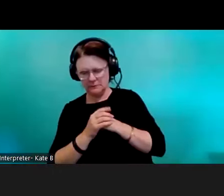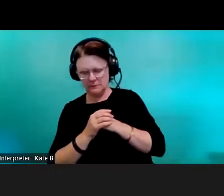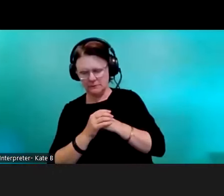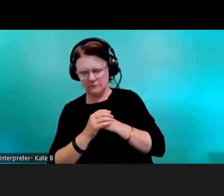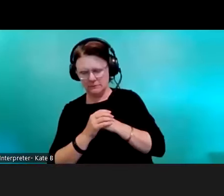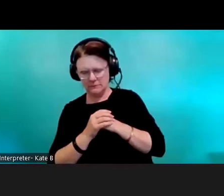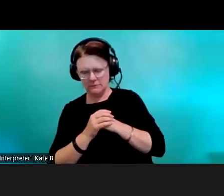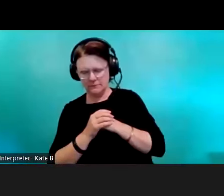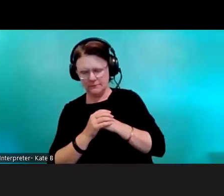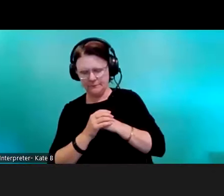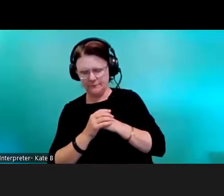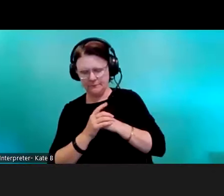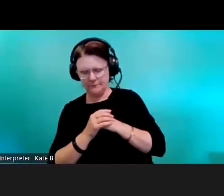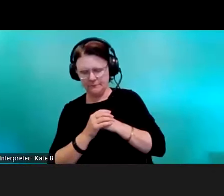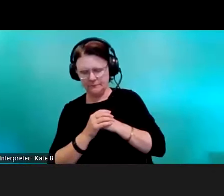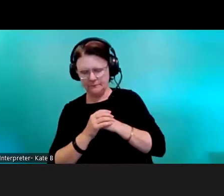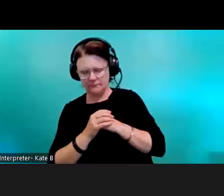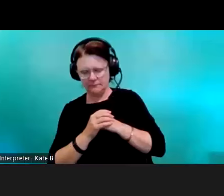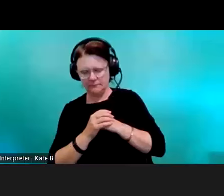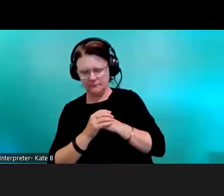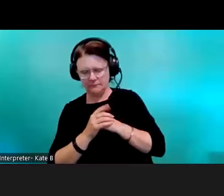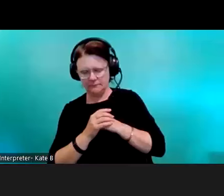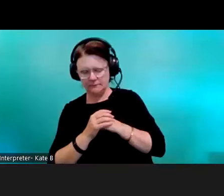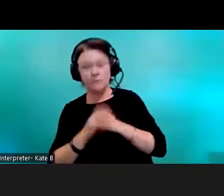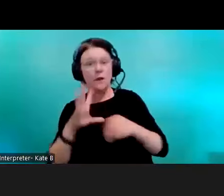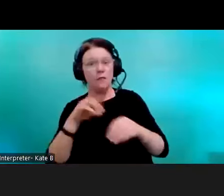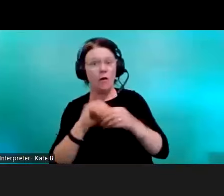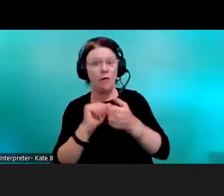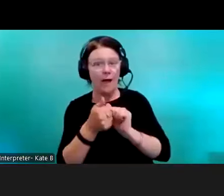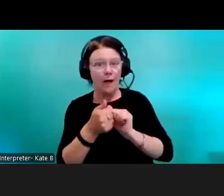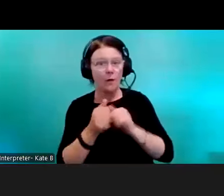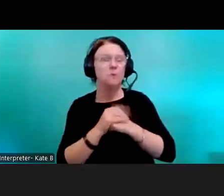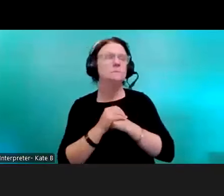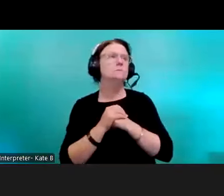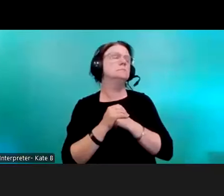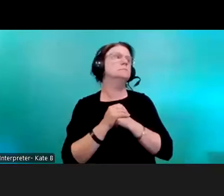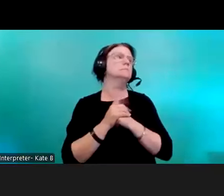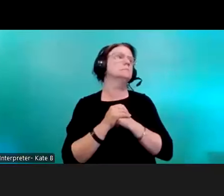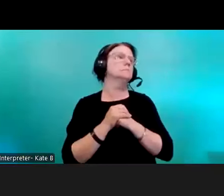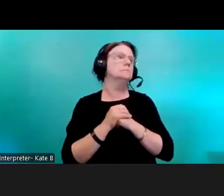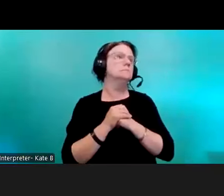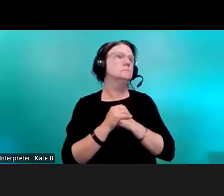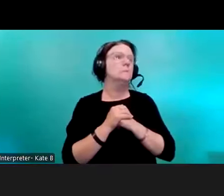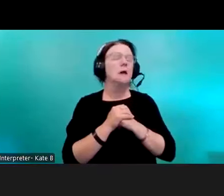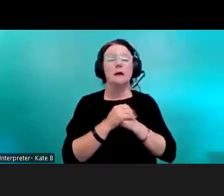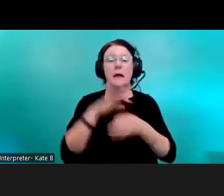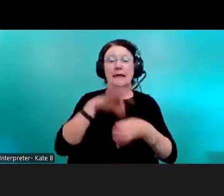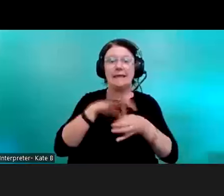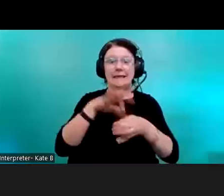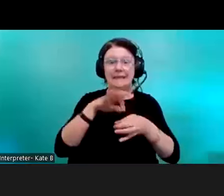included in the webinar, but another way to get involved is to attend like candidate forums,